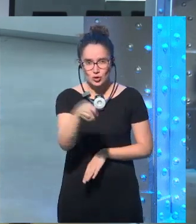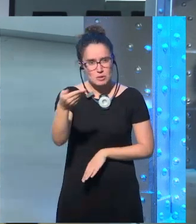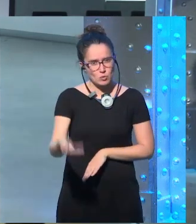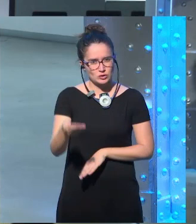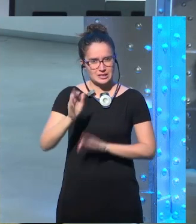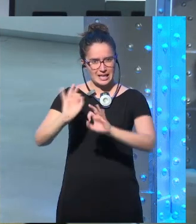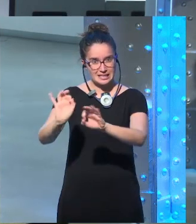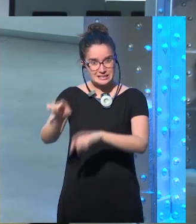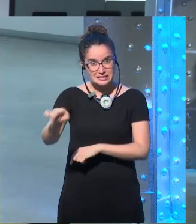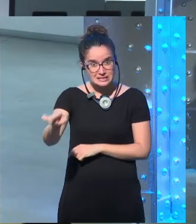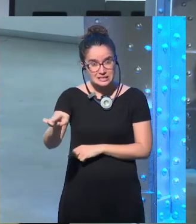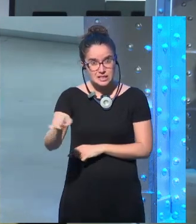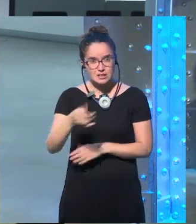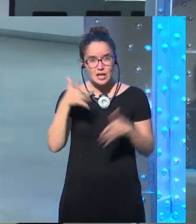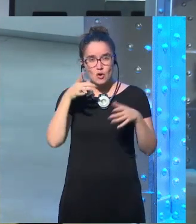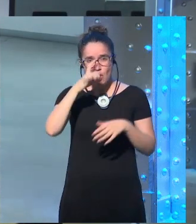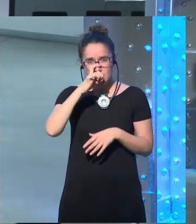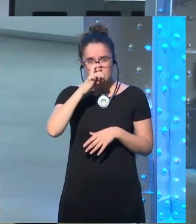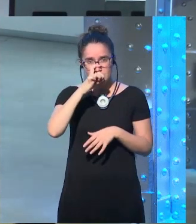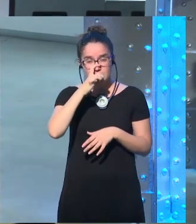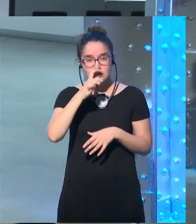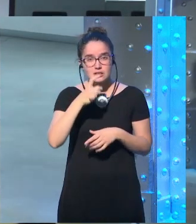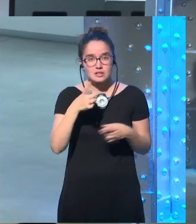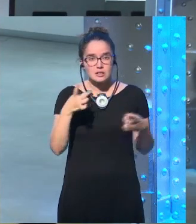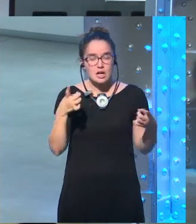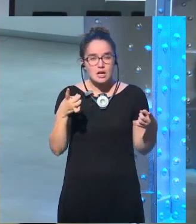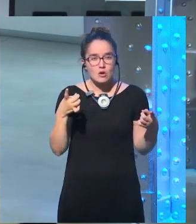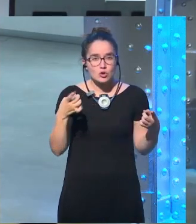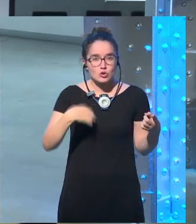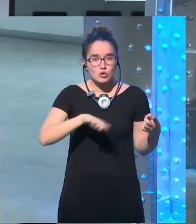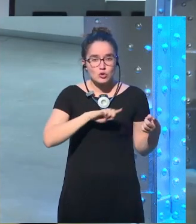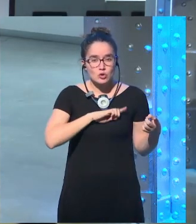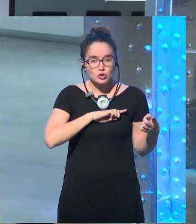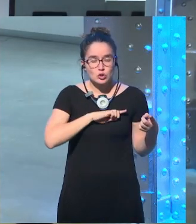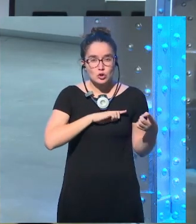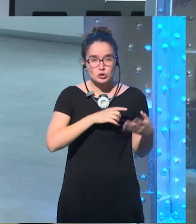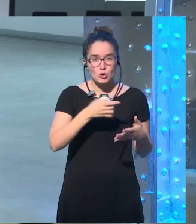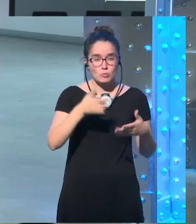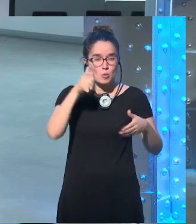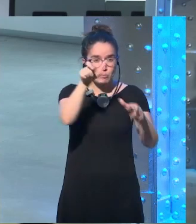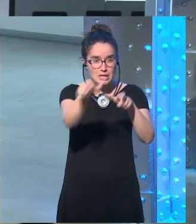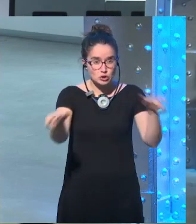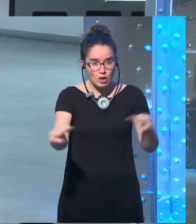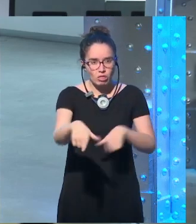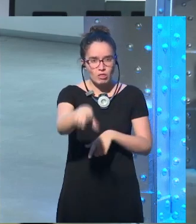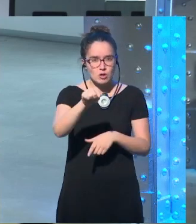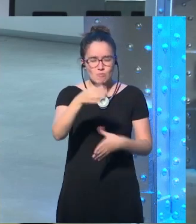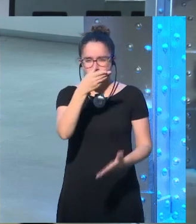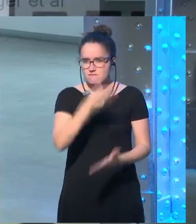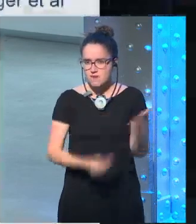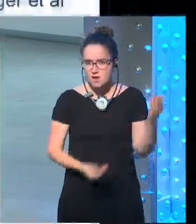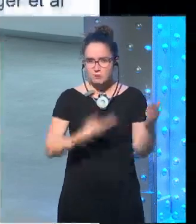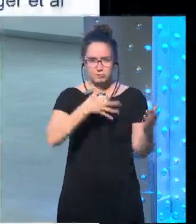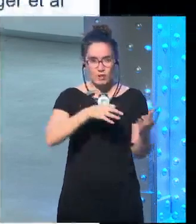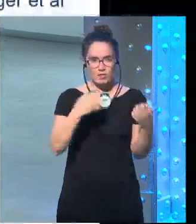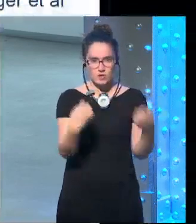about the enormous fallibilities we have when we make decisions and in our